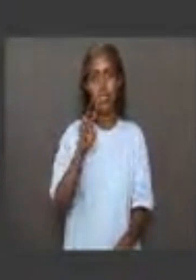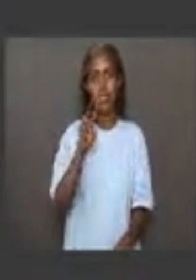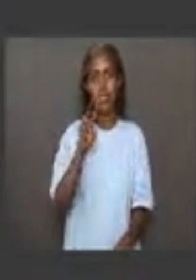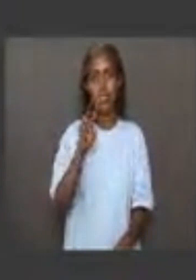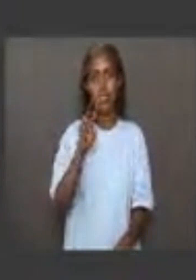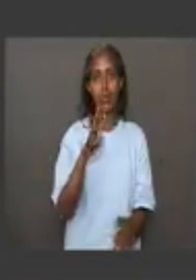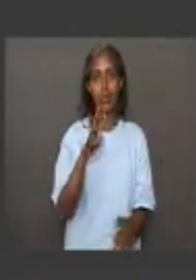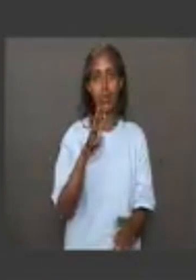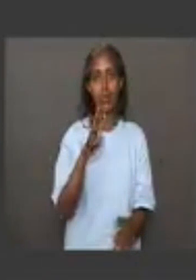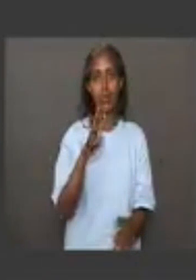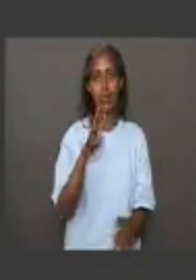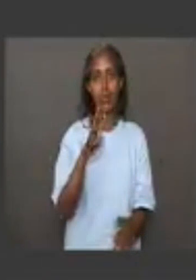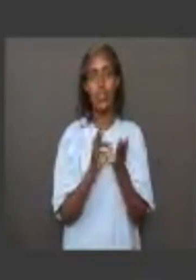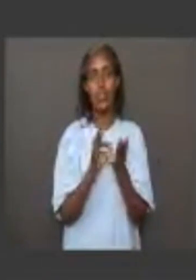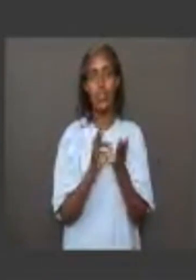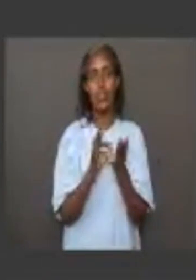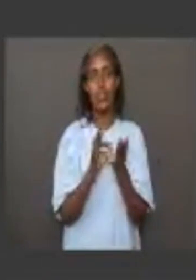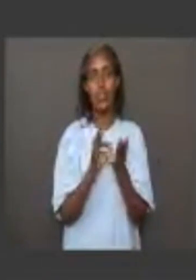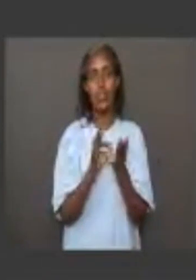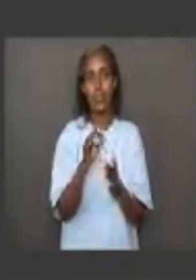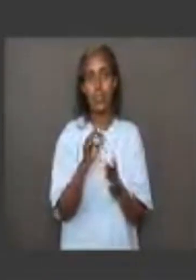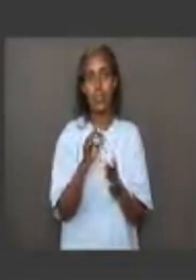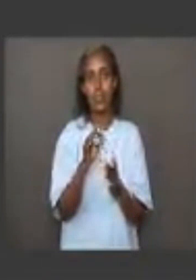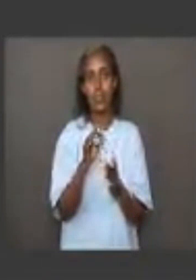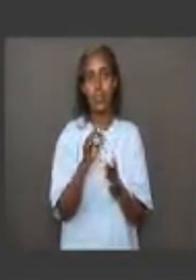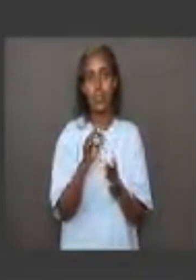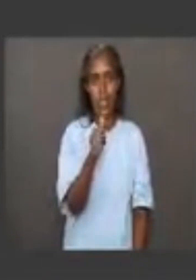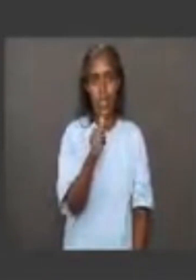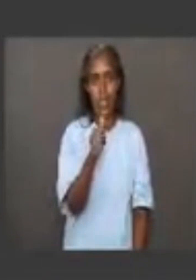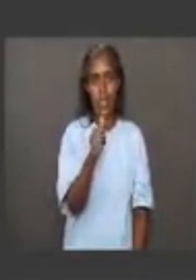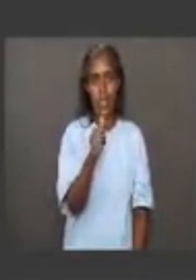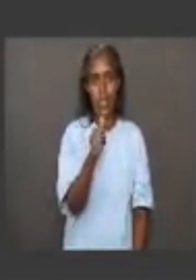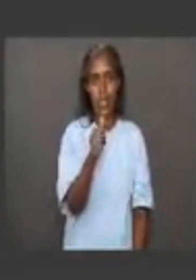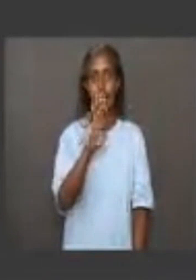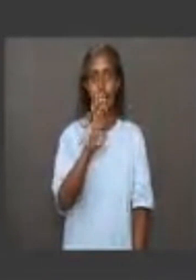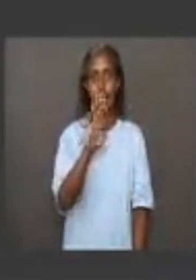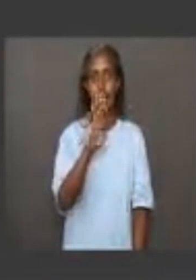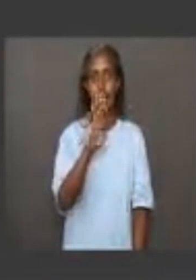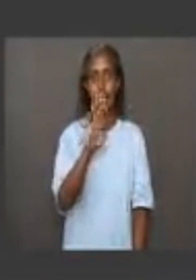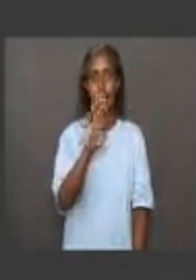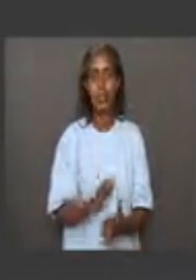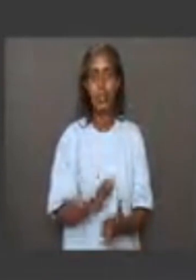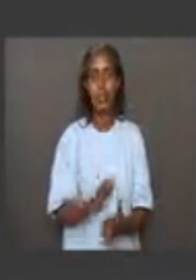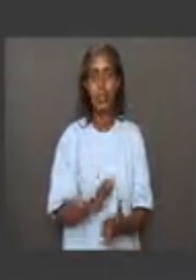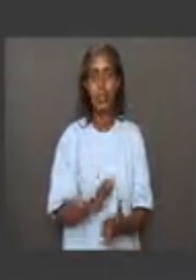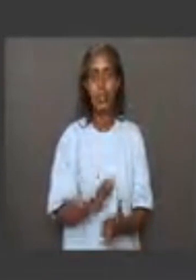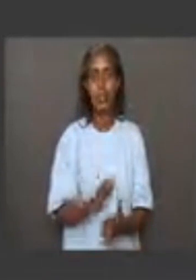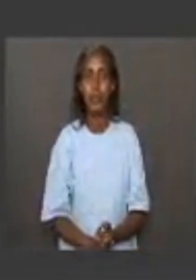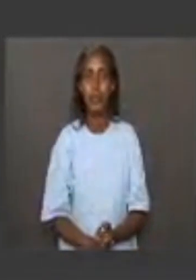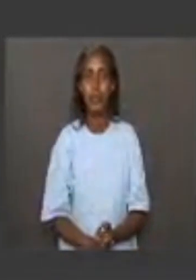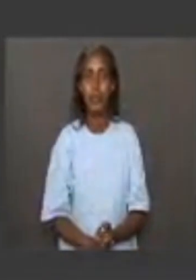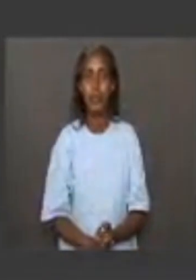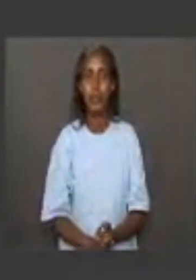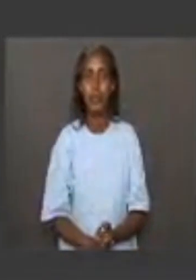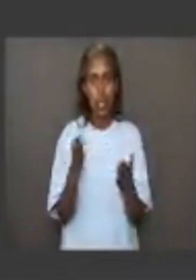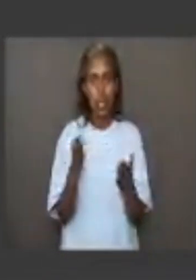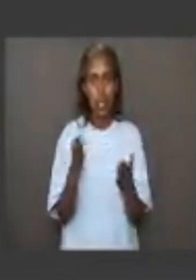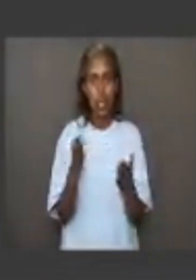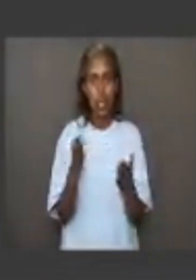real numbers, a and b, where b